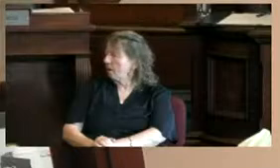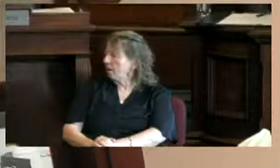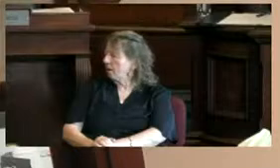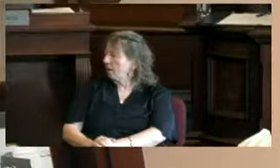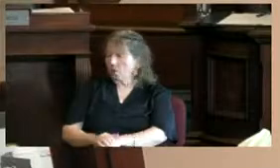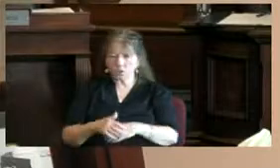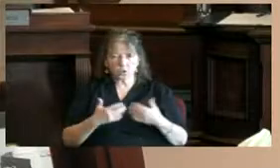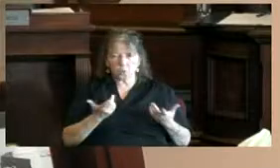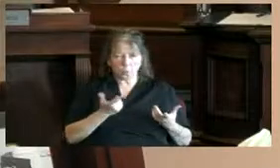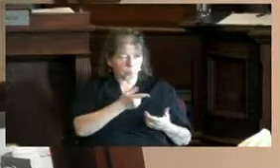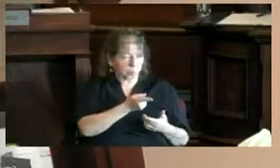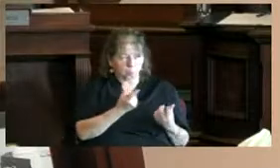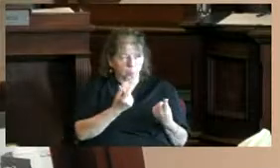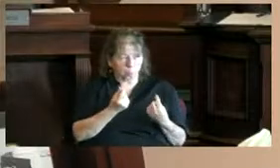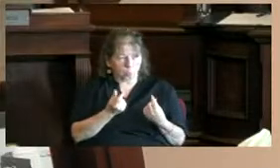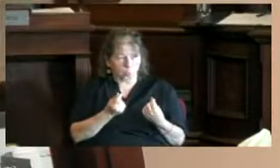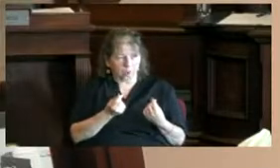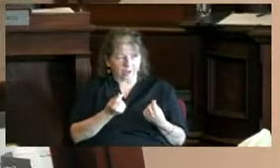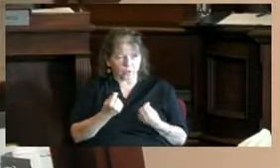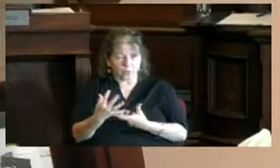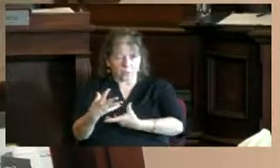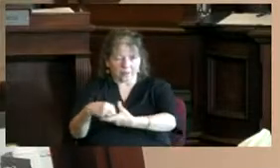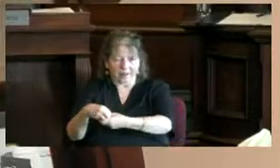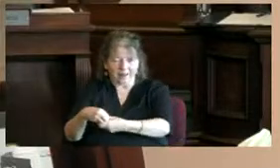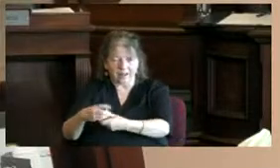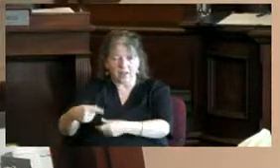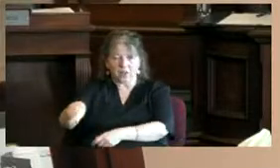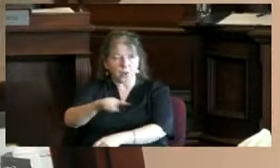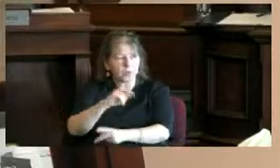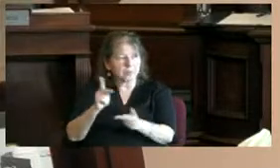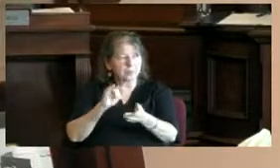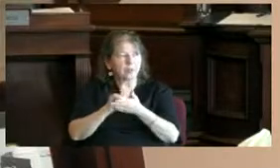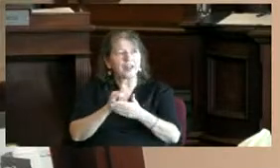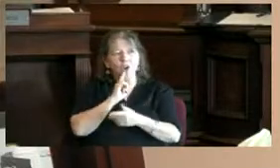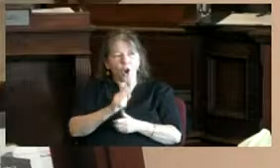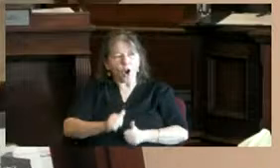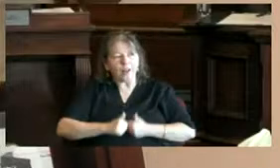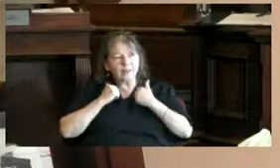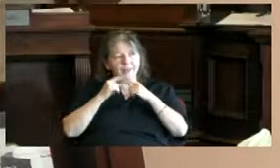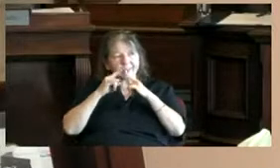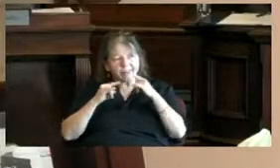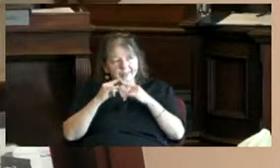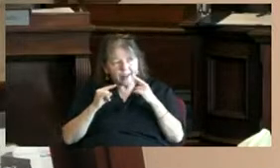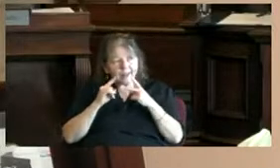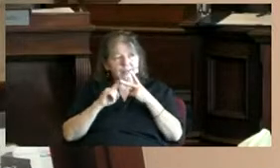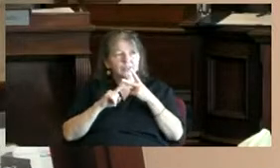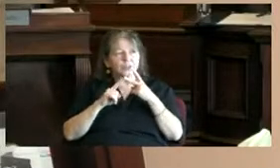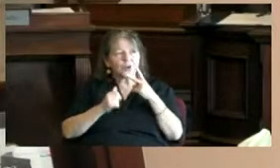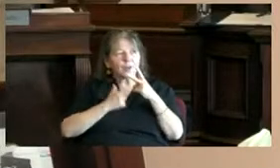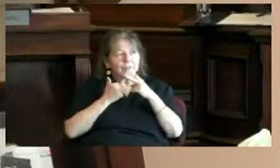engaging with those who are living in encampments?